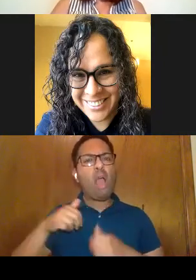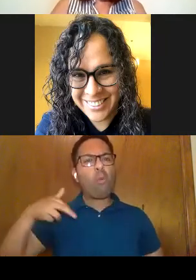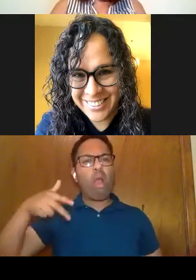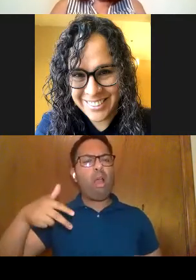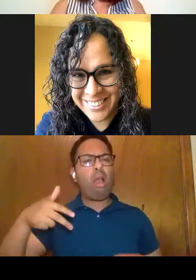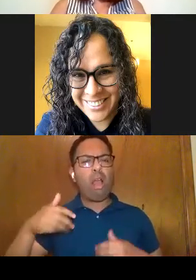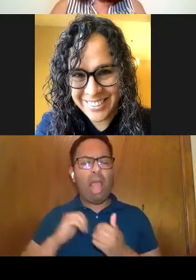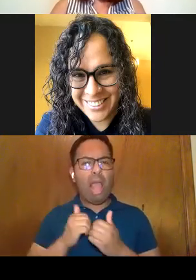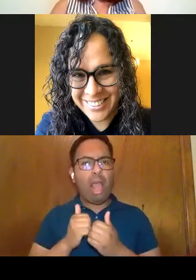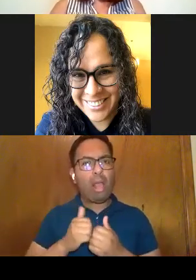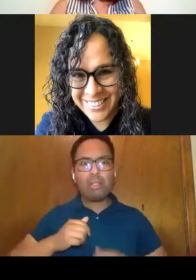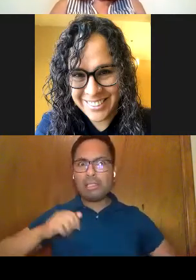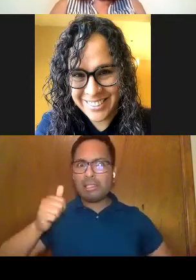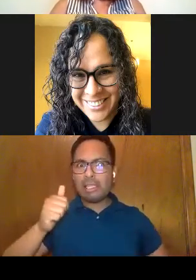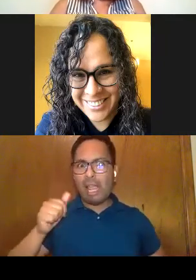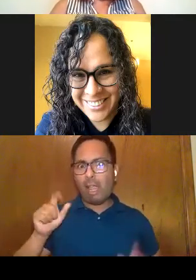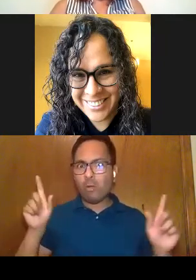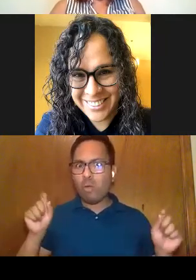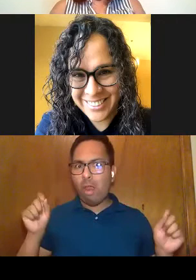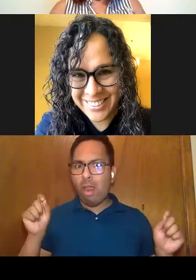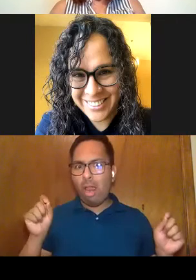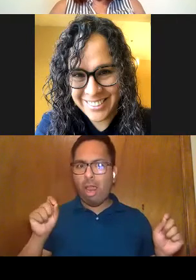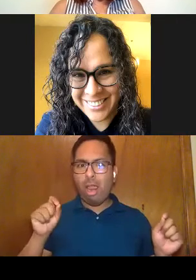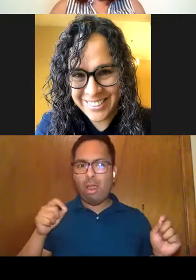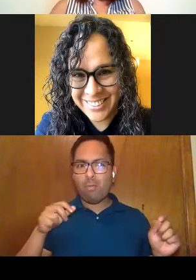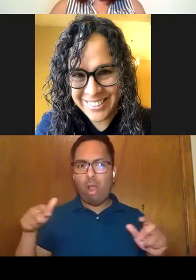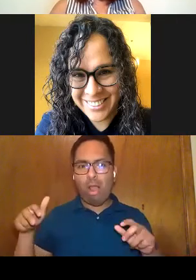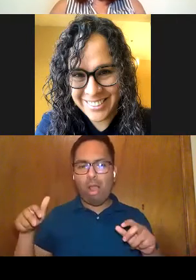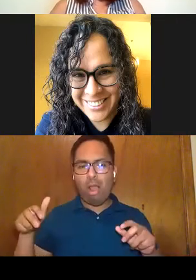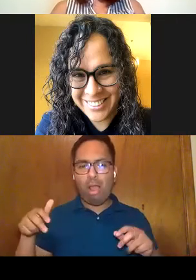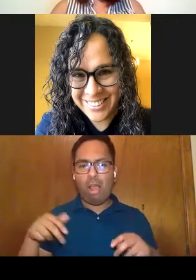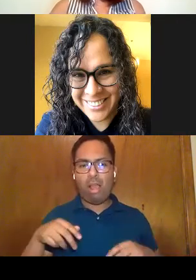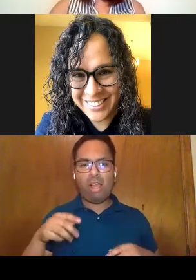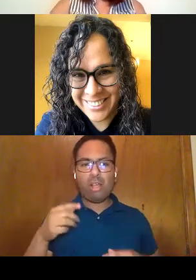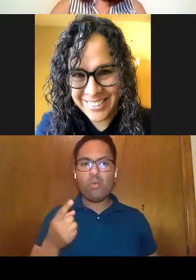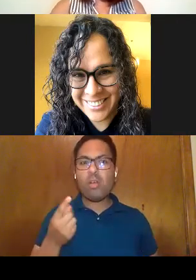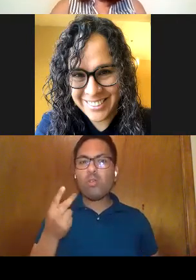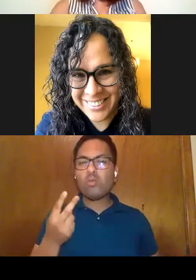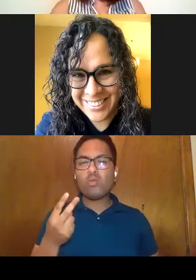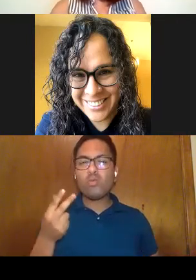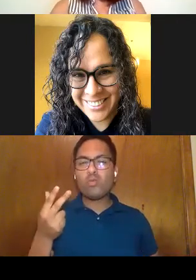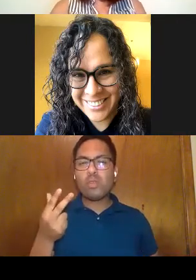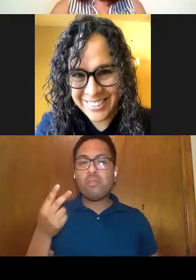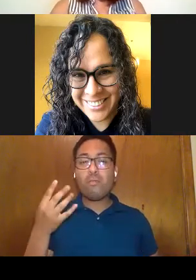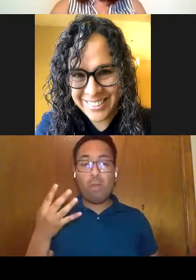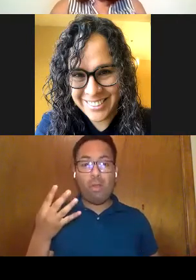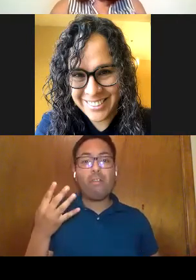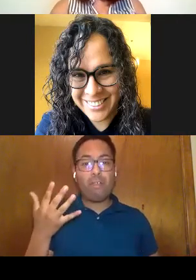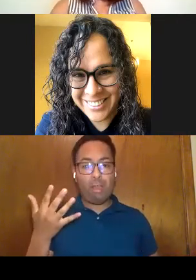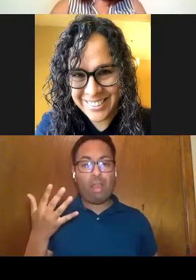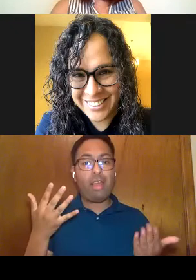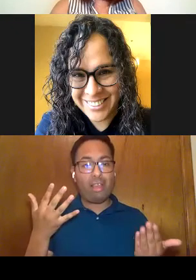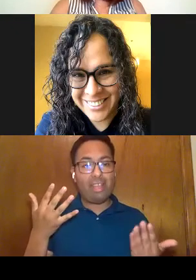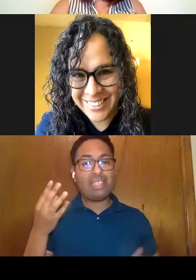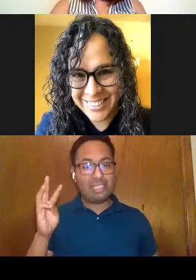crab walks. Belly up. 1, 2, 3, 4, 5, 6,